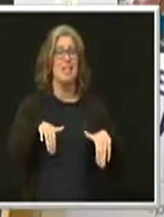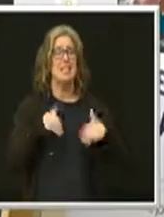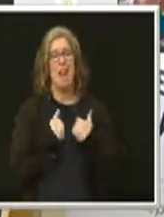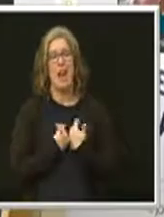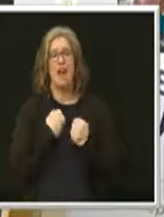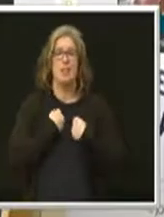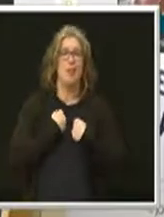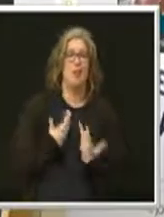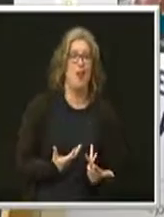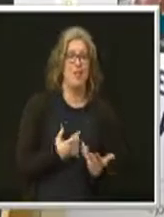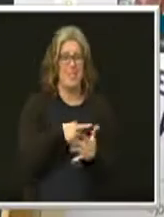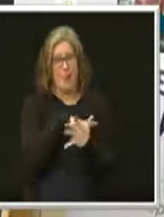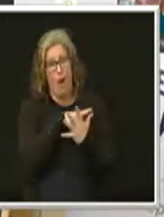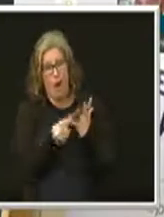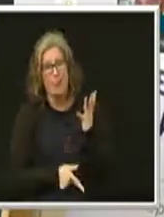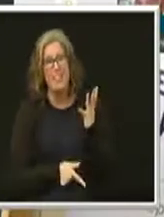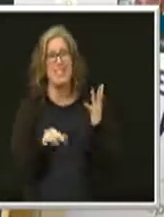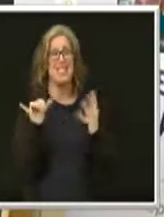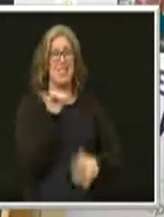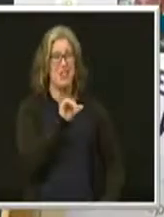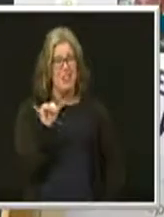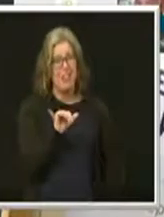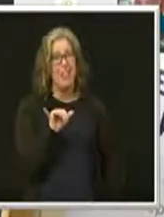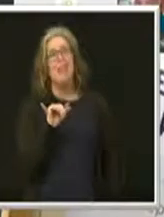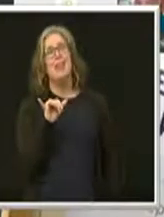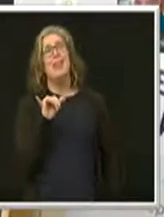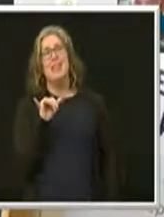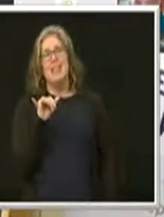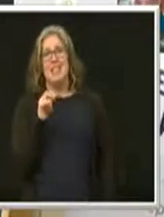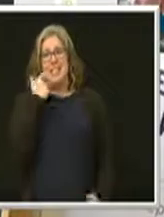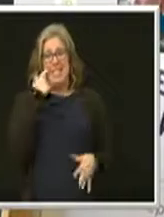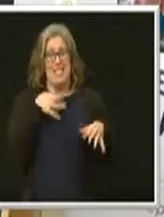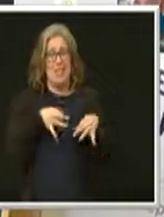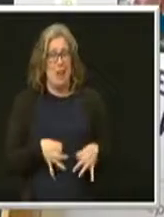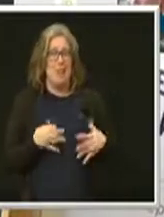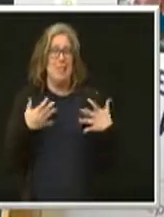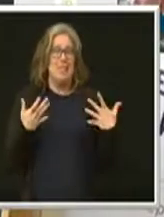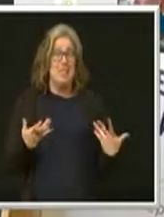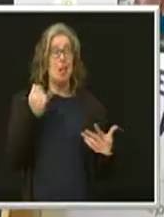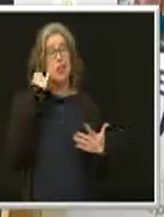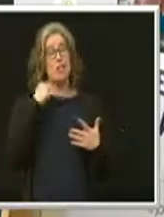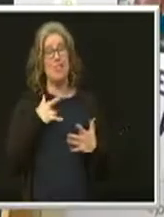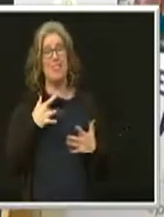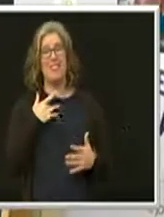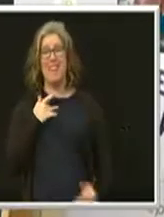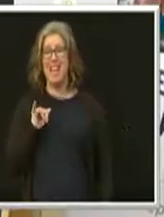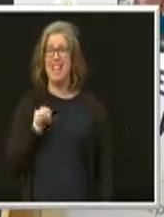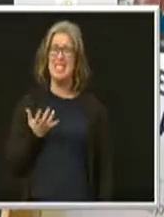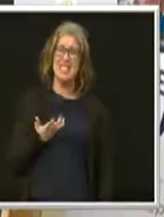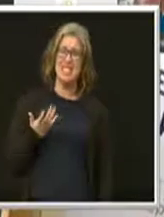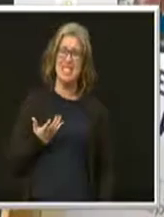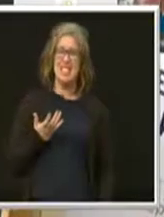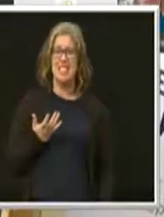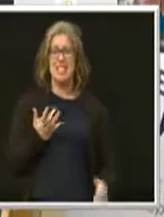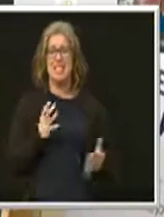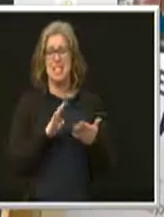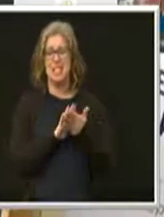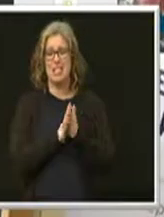and all these symptoms as well sound like what I just described. So if you start to feel like you're